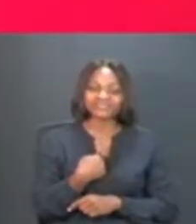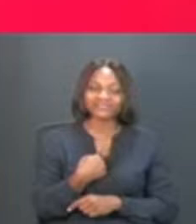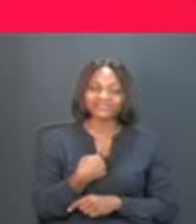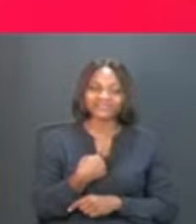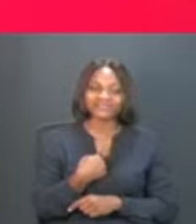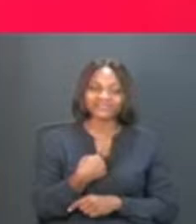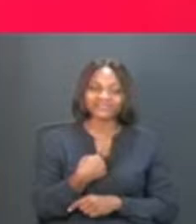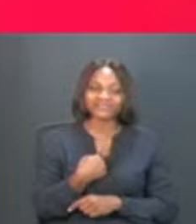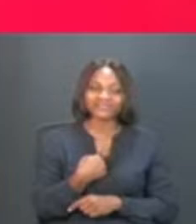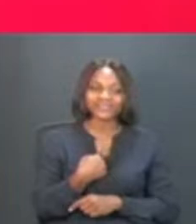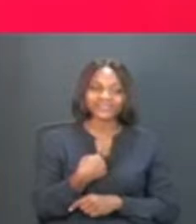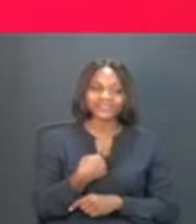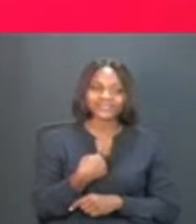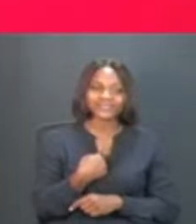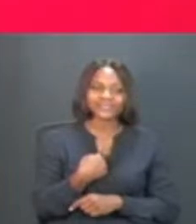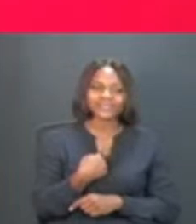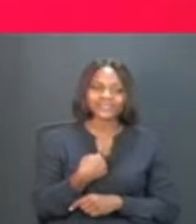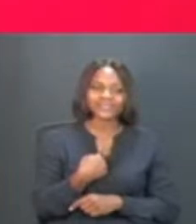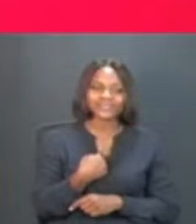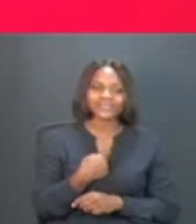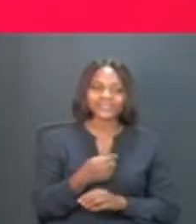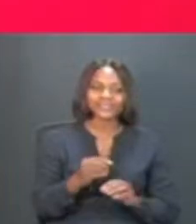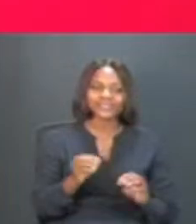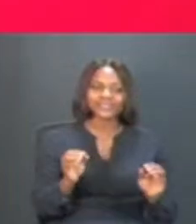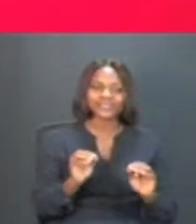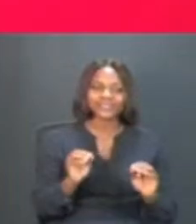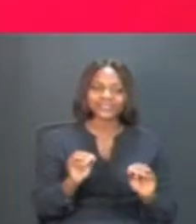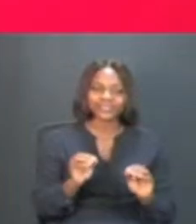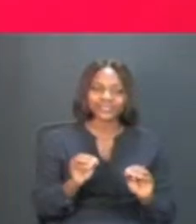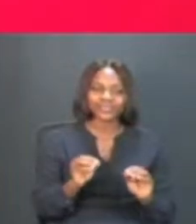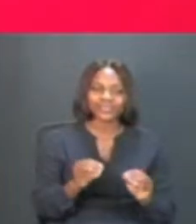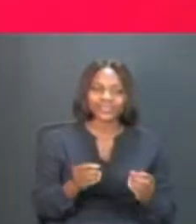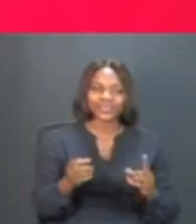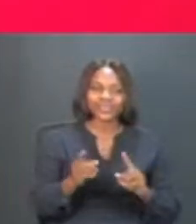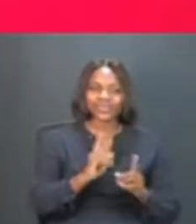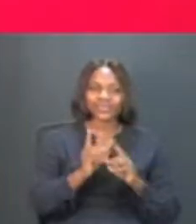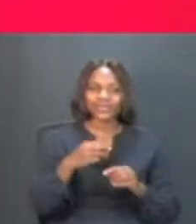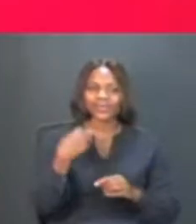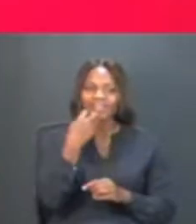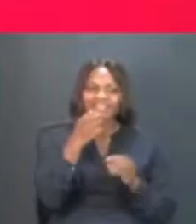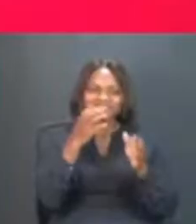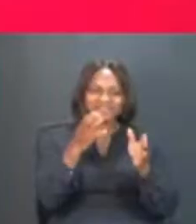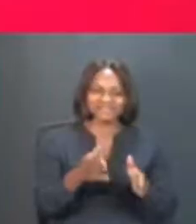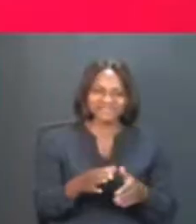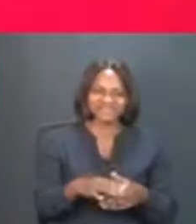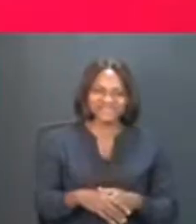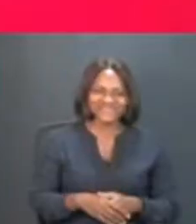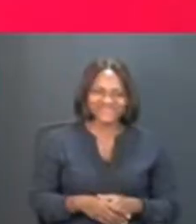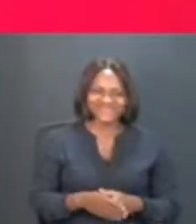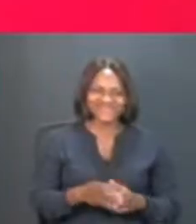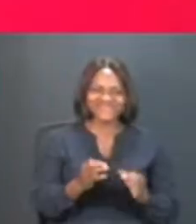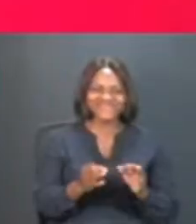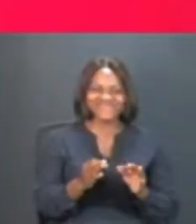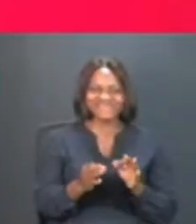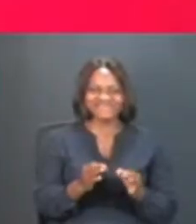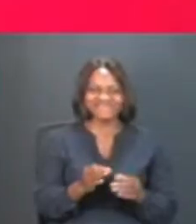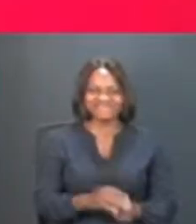No, Mr. Speaker, no. Yes, make it general, because when you say, Mr. Speaker, if you